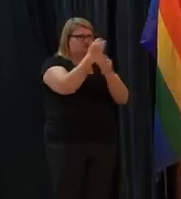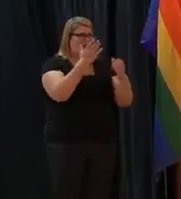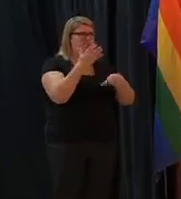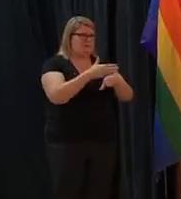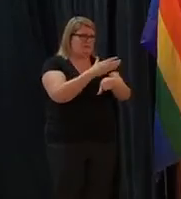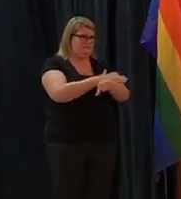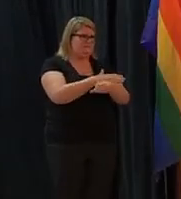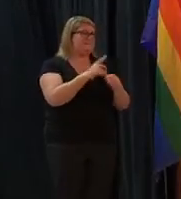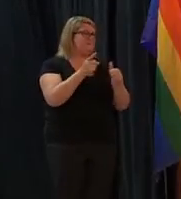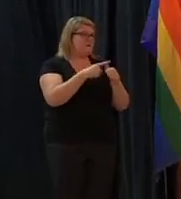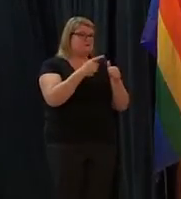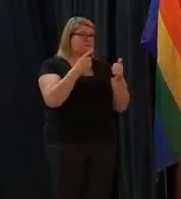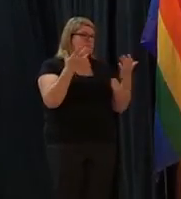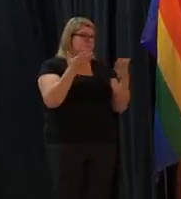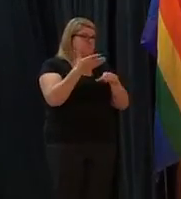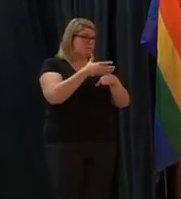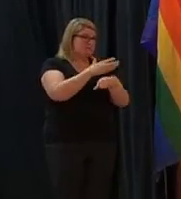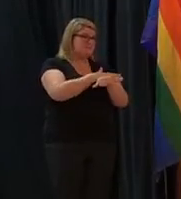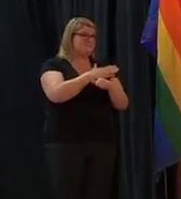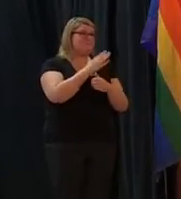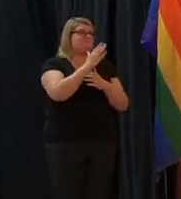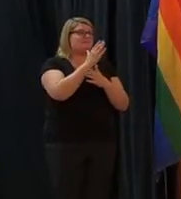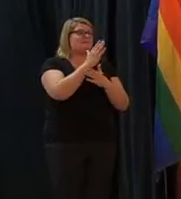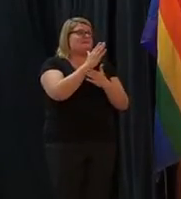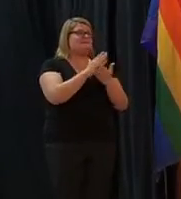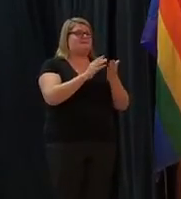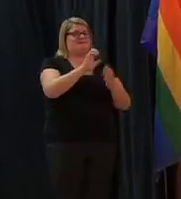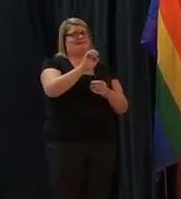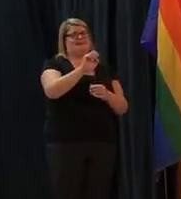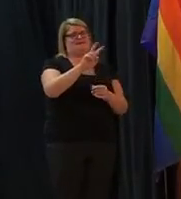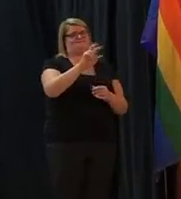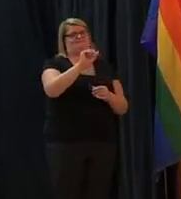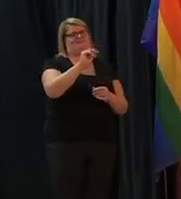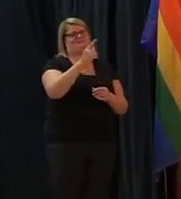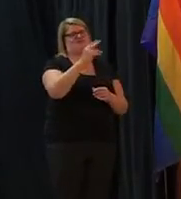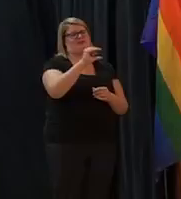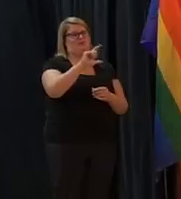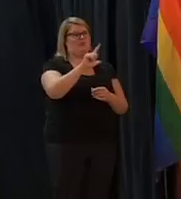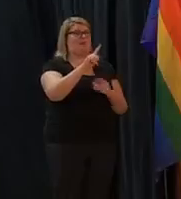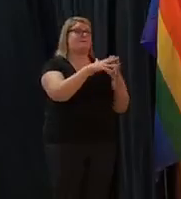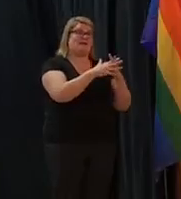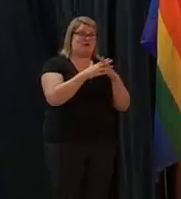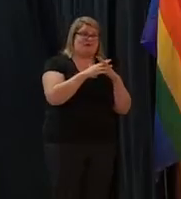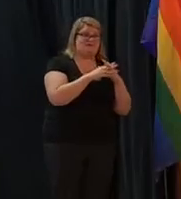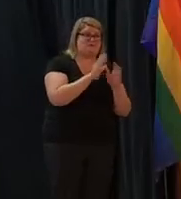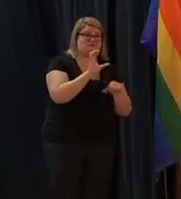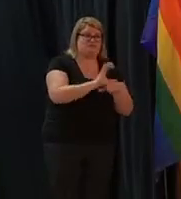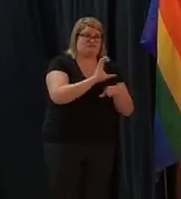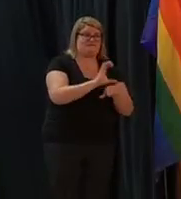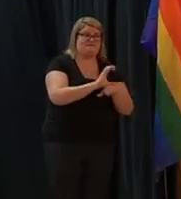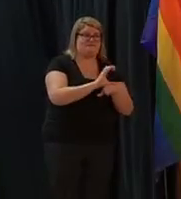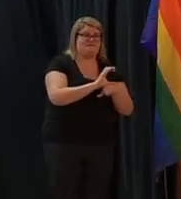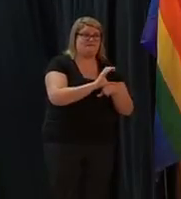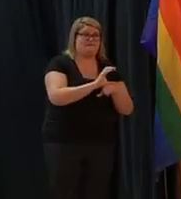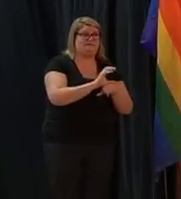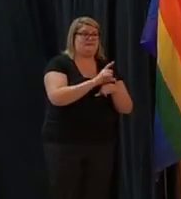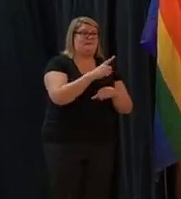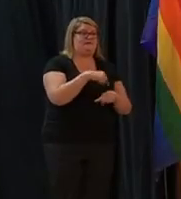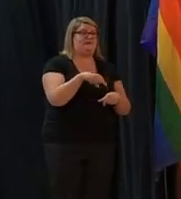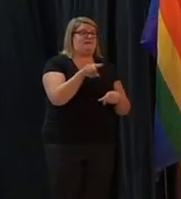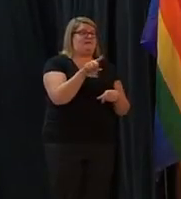one, some of evangelical churches, American evangelical churches, they are